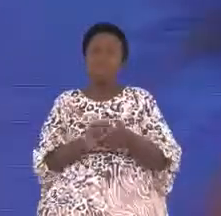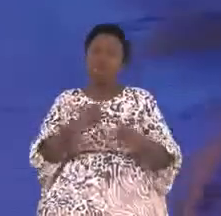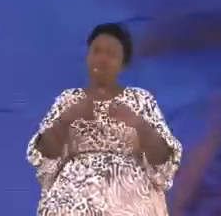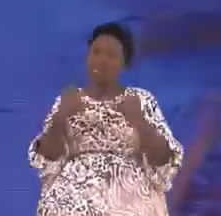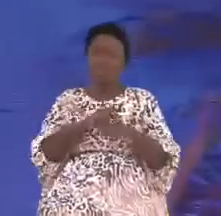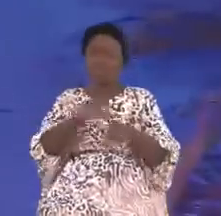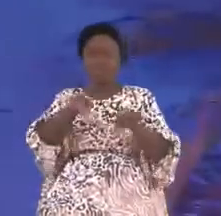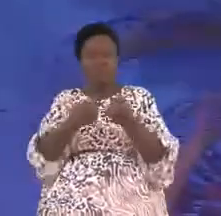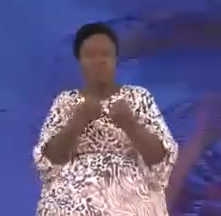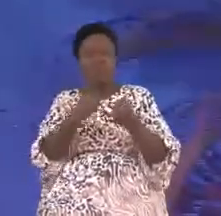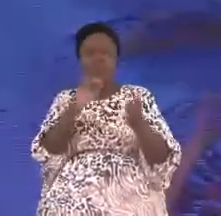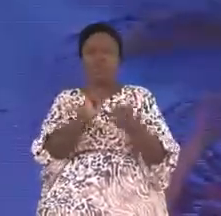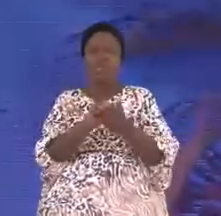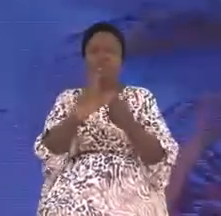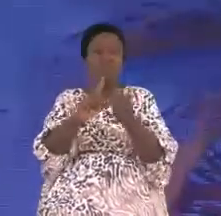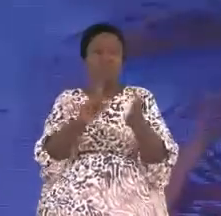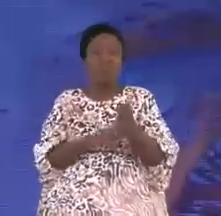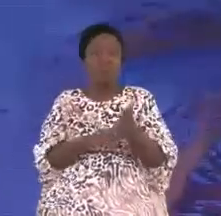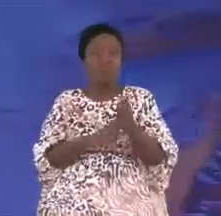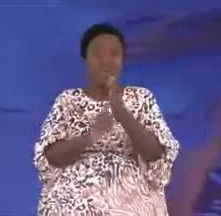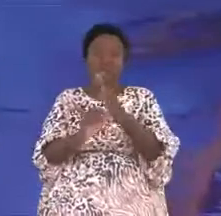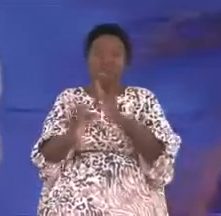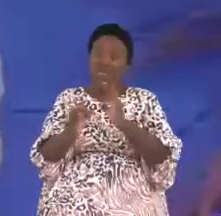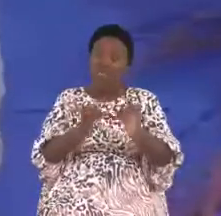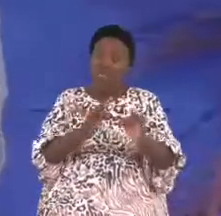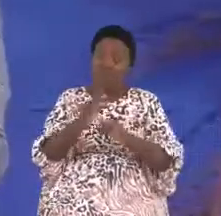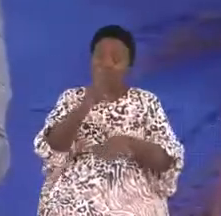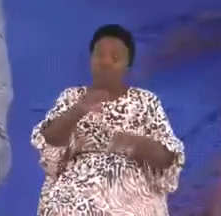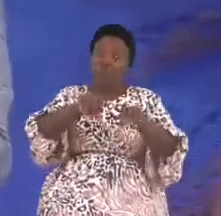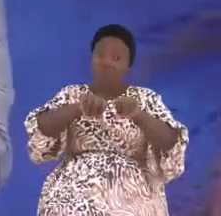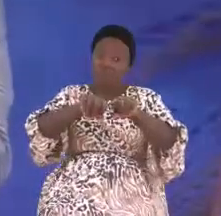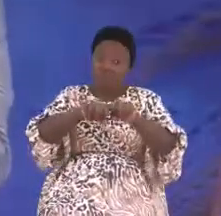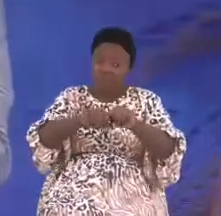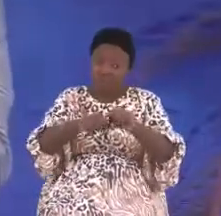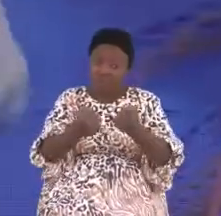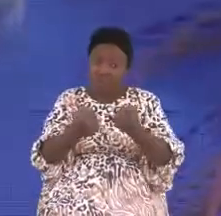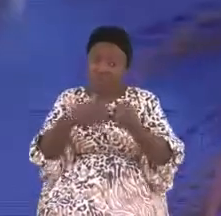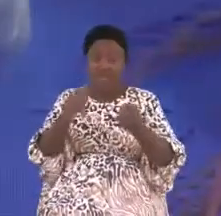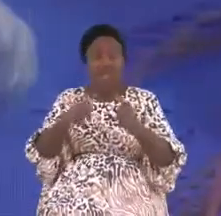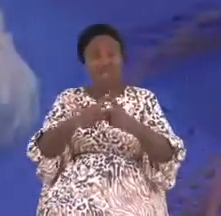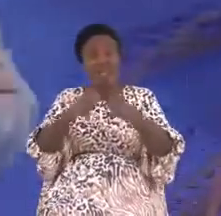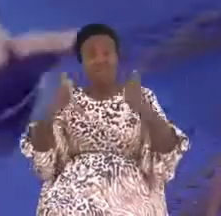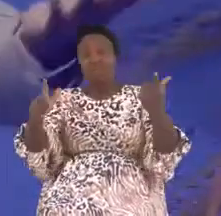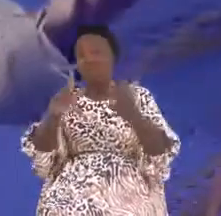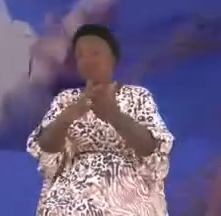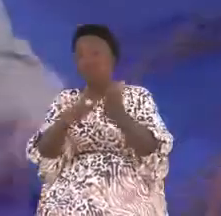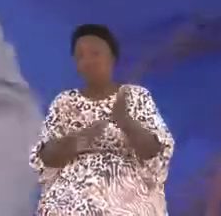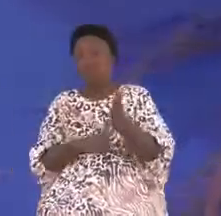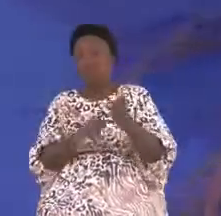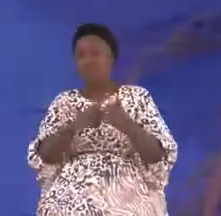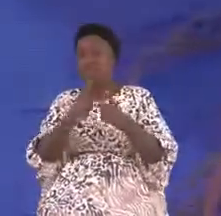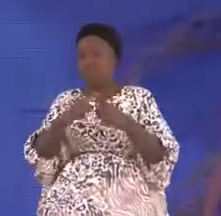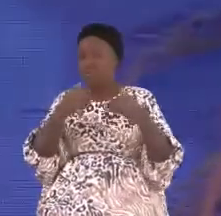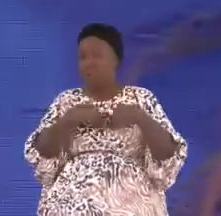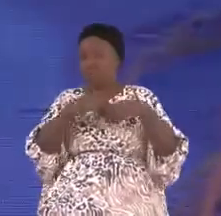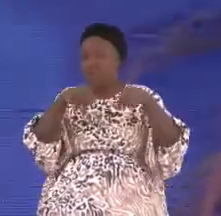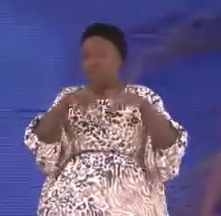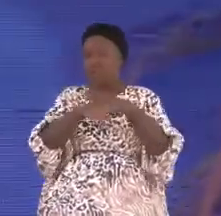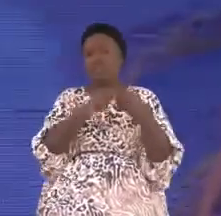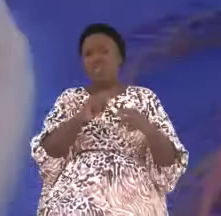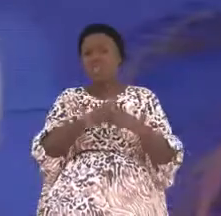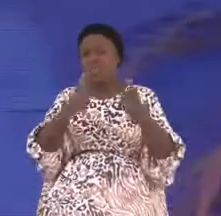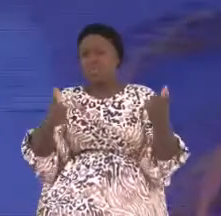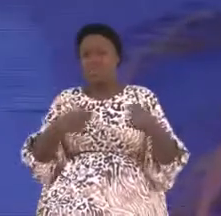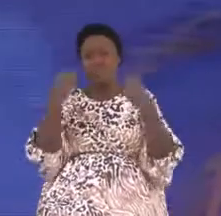law if you break a great law then you have committed a great sin